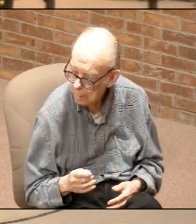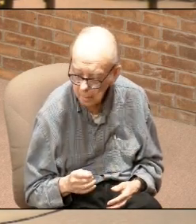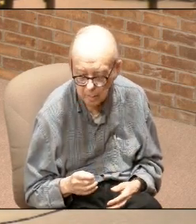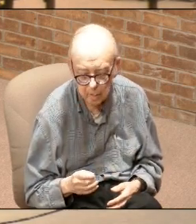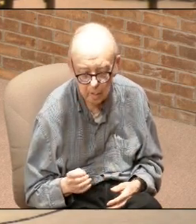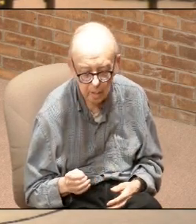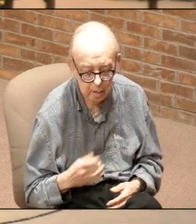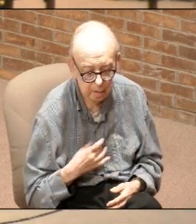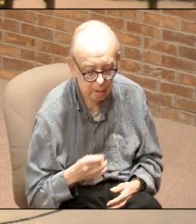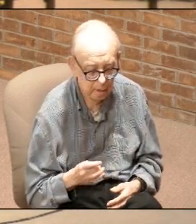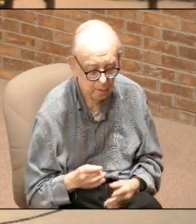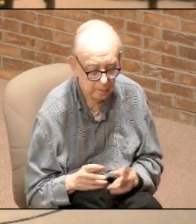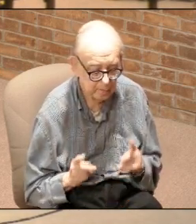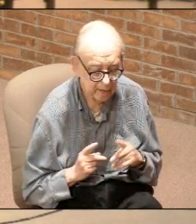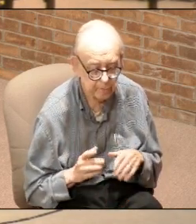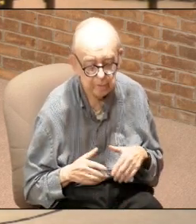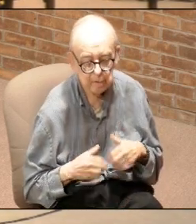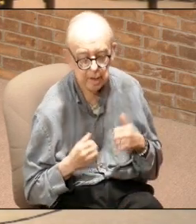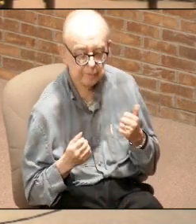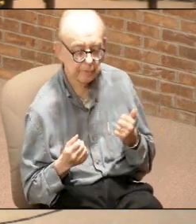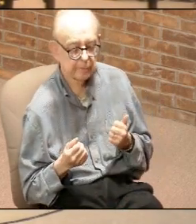um i like a place to live